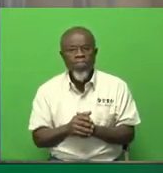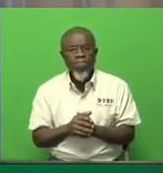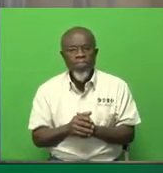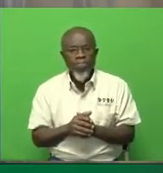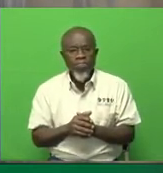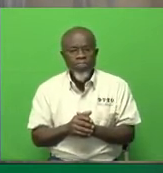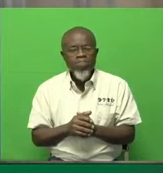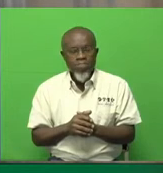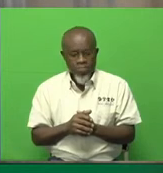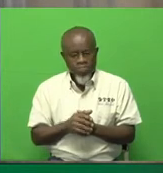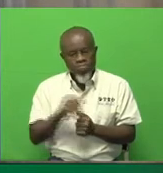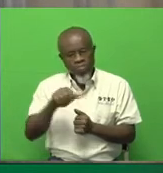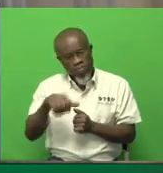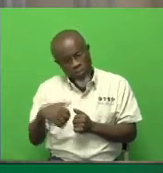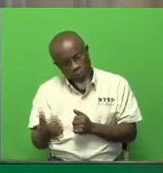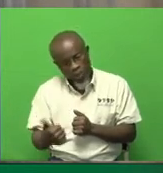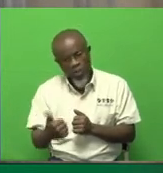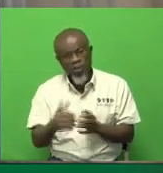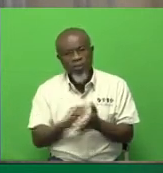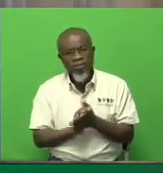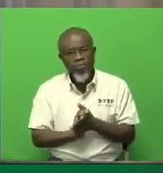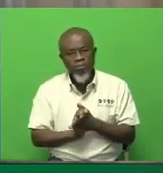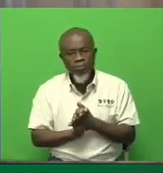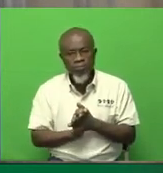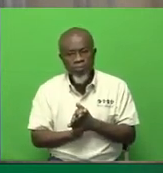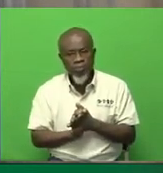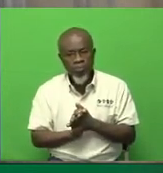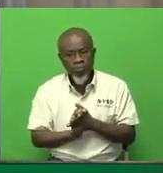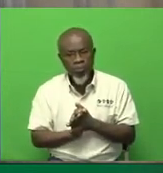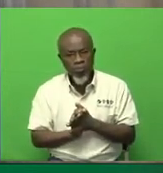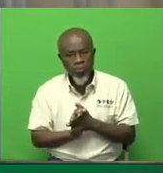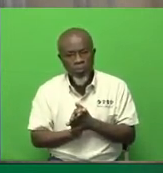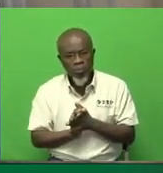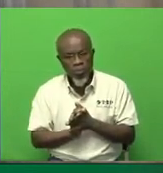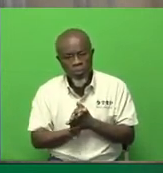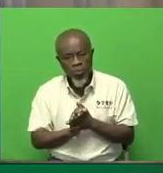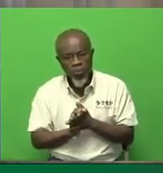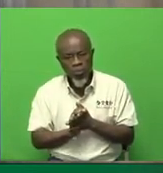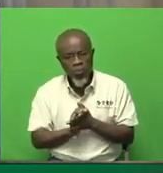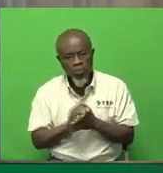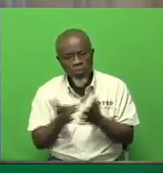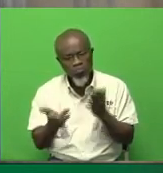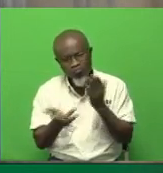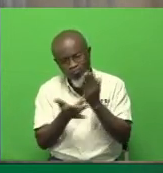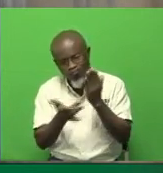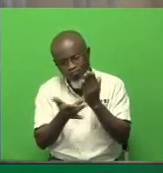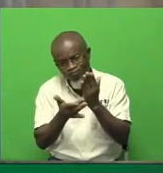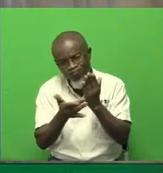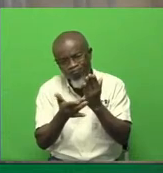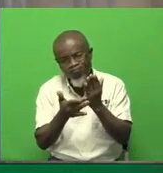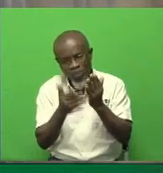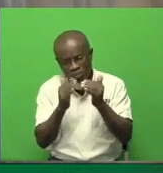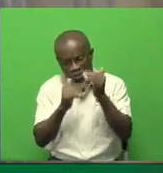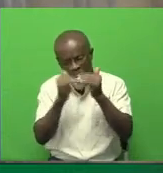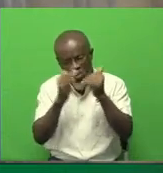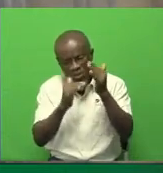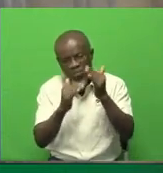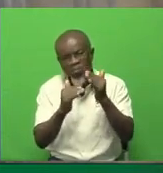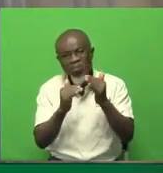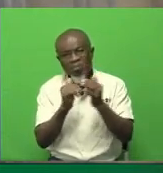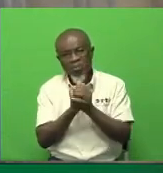digital transformation is another aspect of judicial institutional strengthening